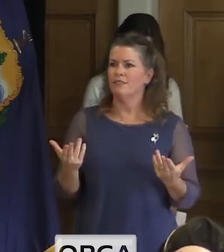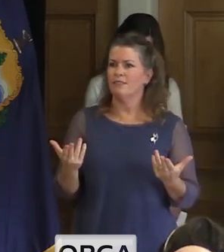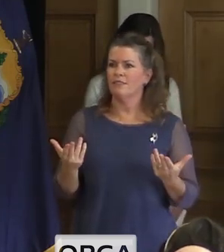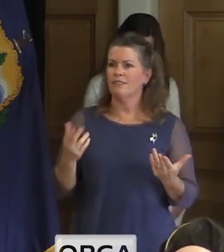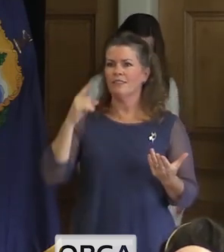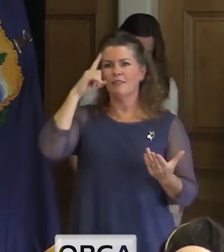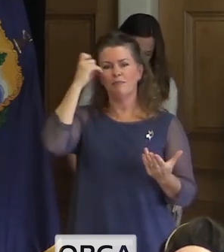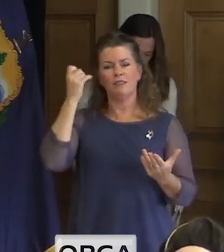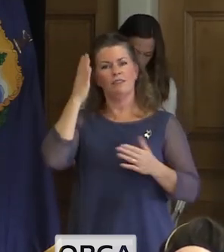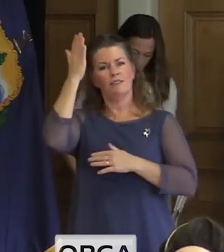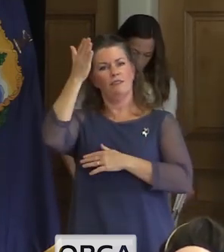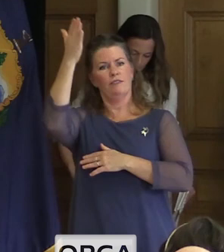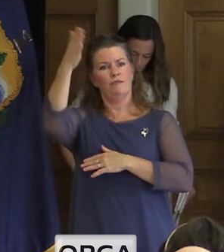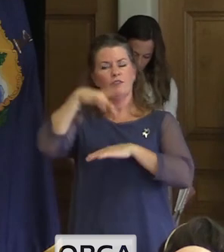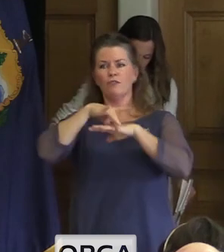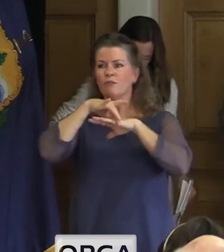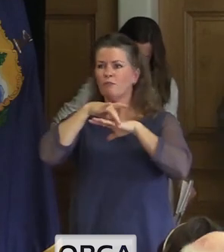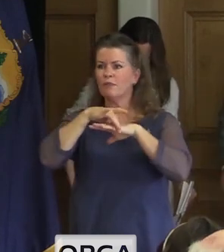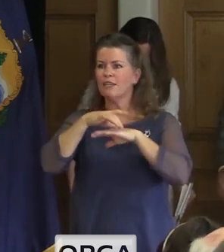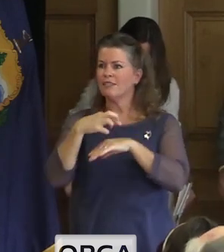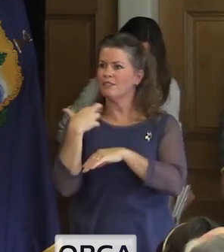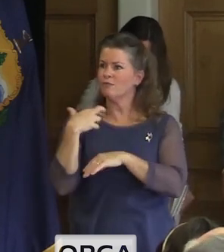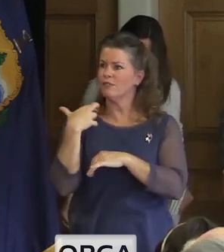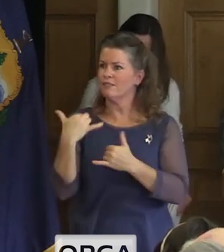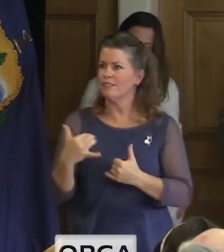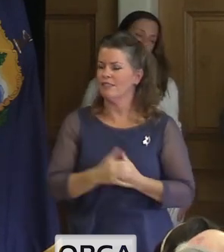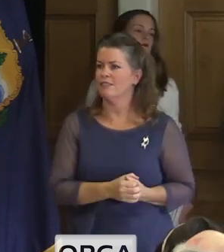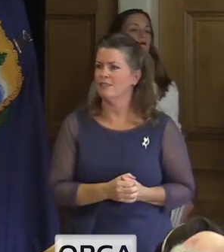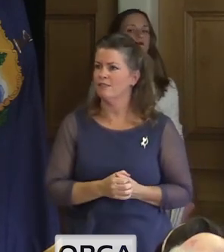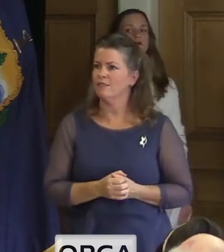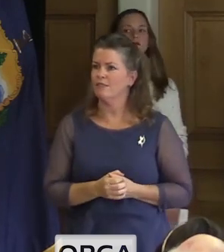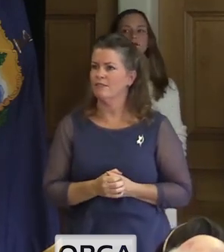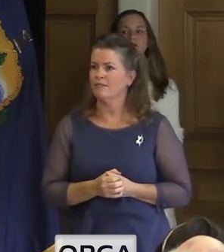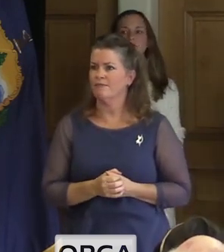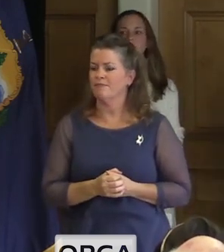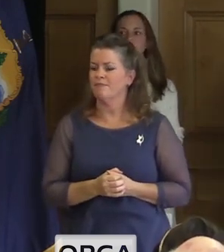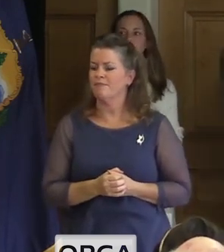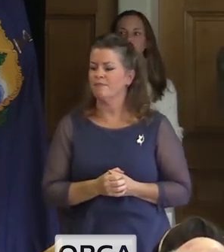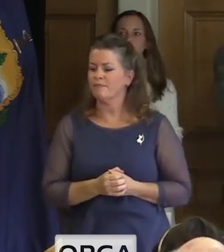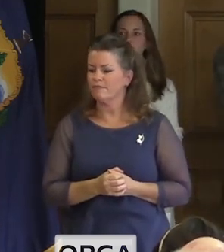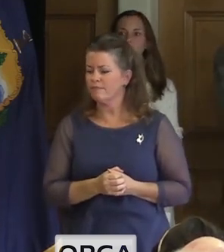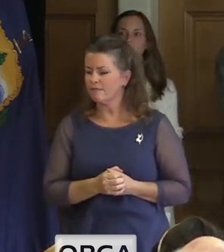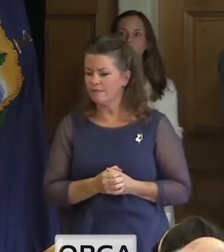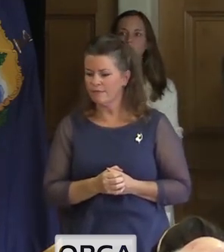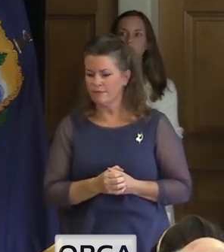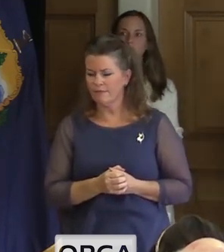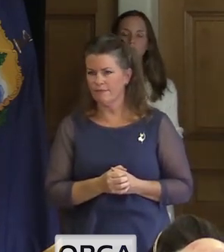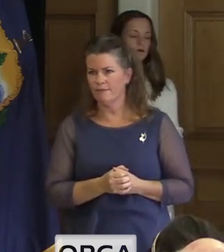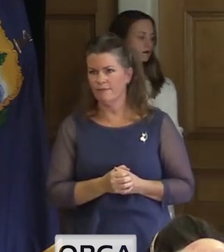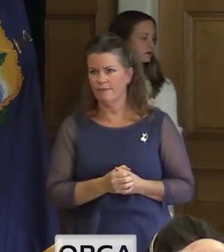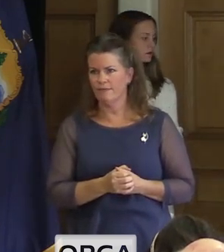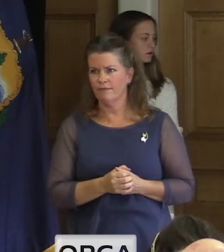planet is at stake. And my hope is that